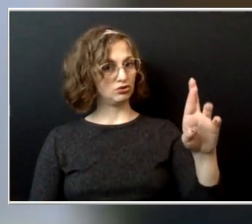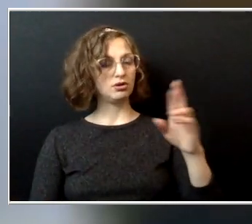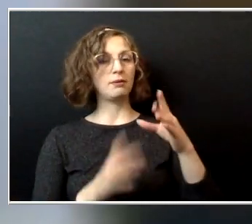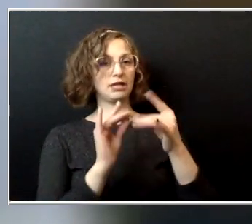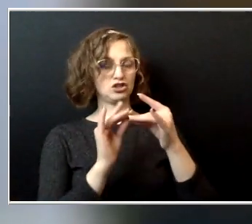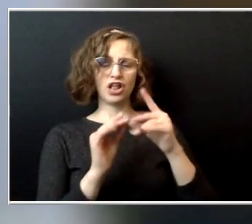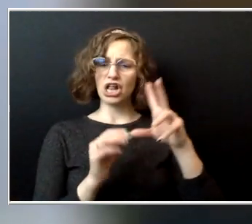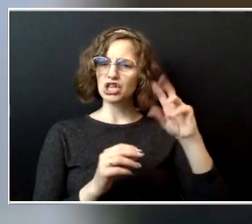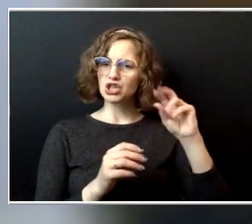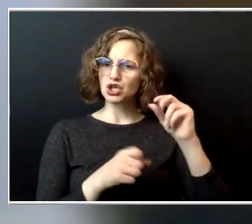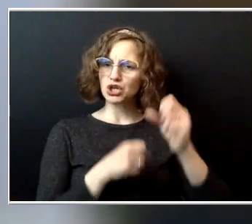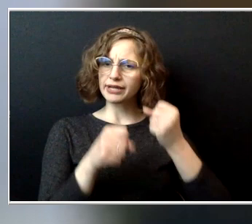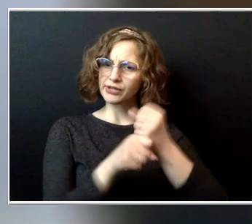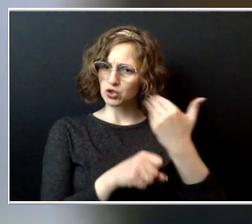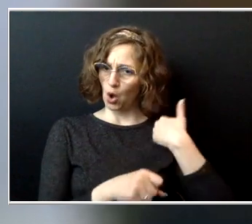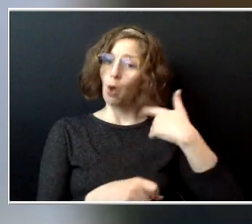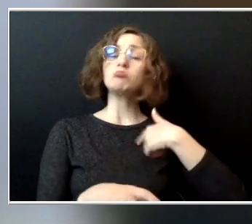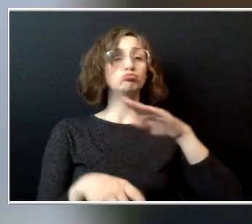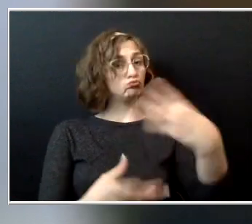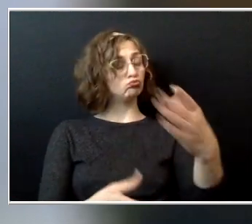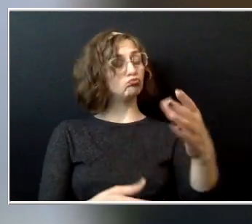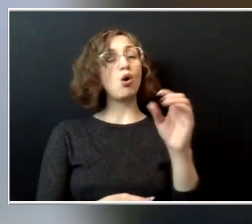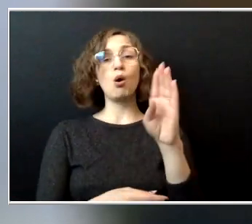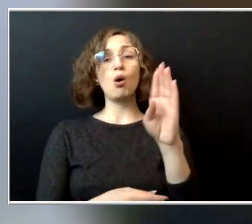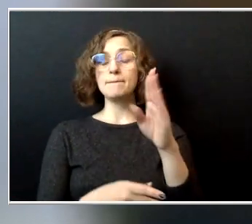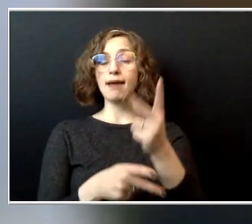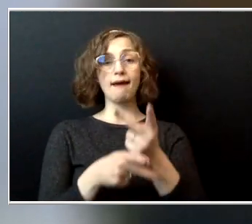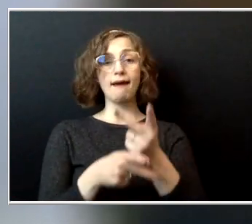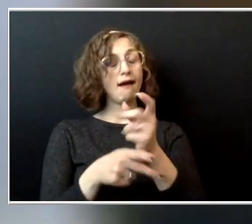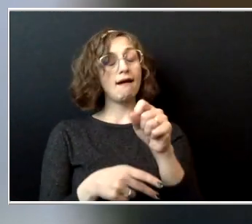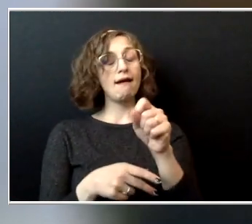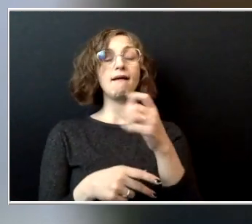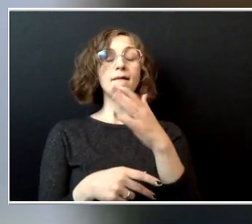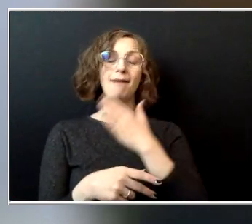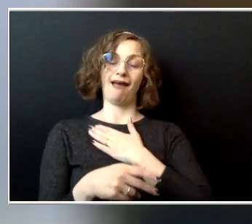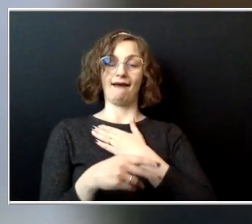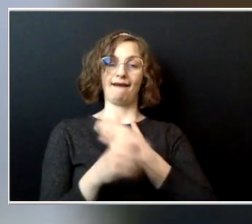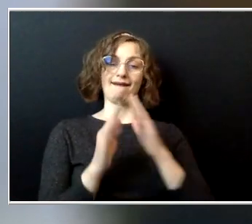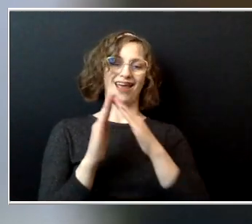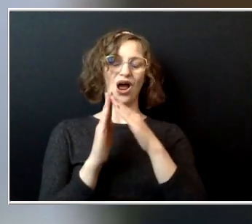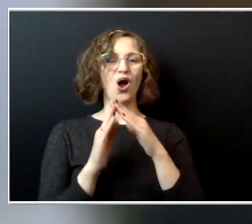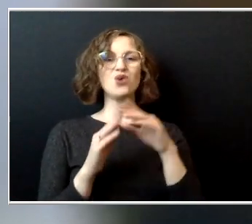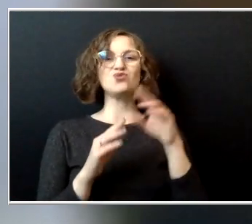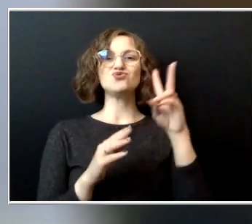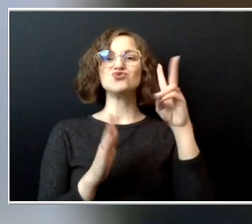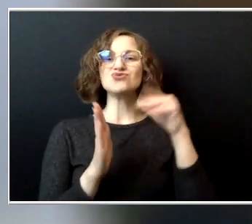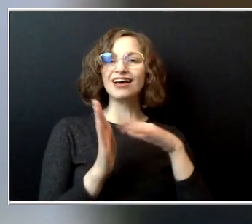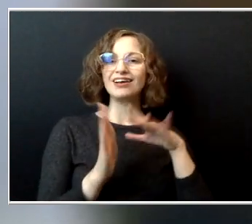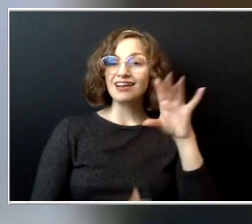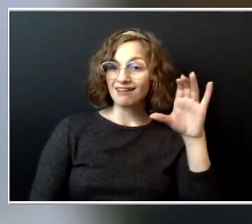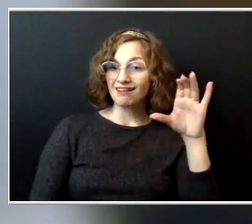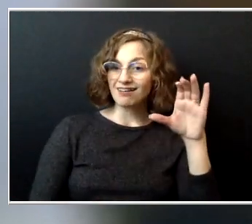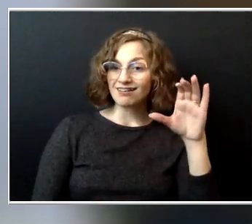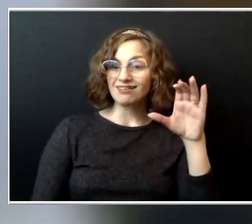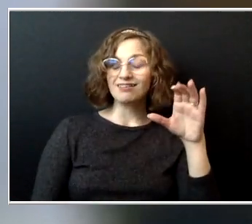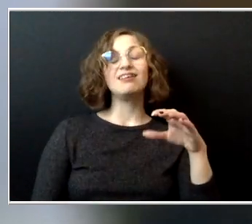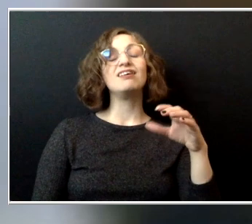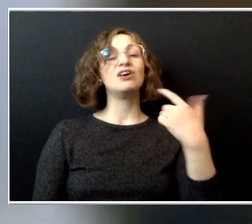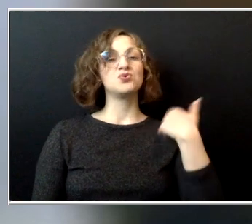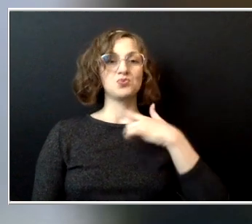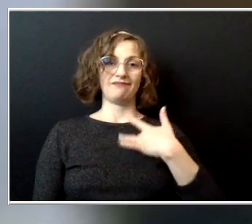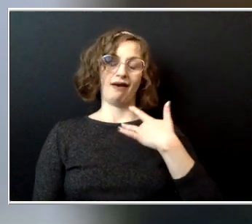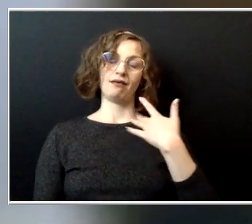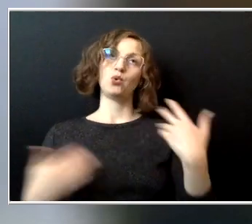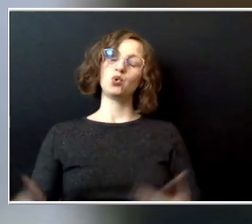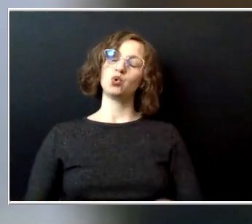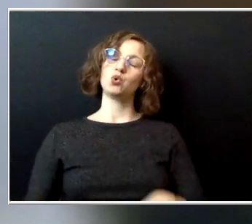ago provided OB care in a town of 2,800, and we felt it critical that we could provide